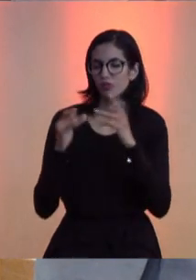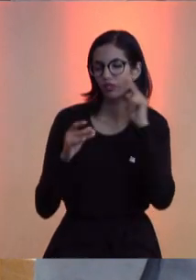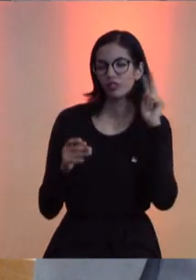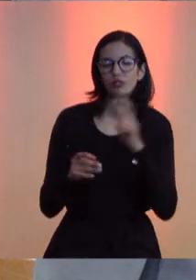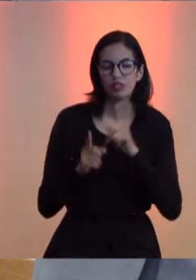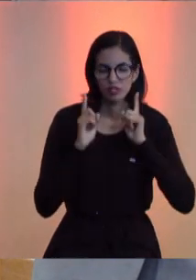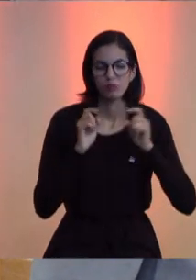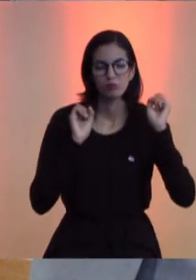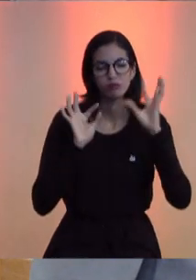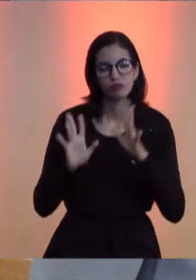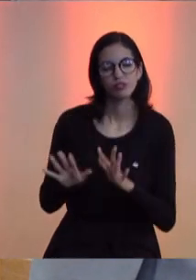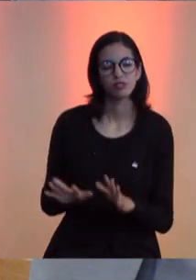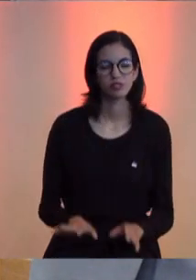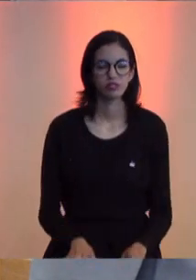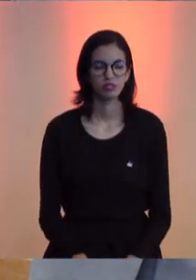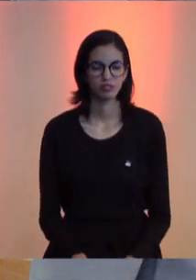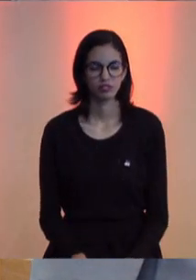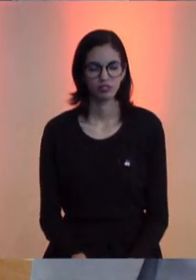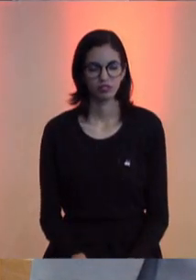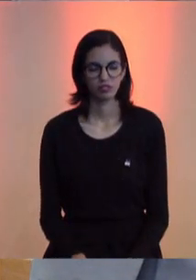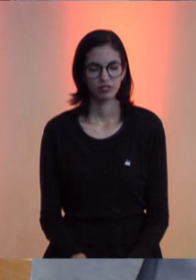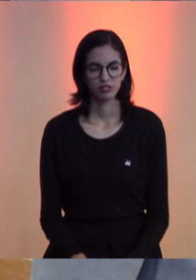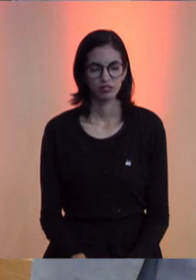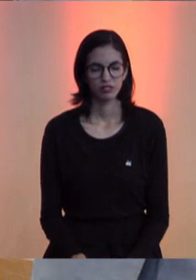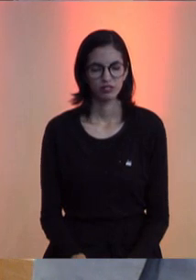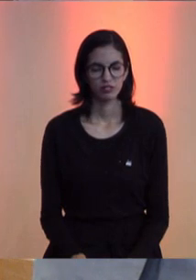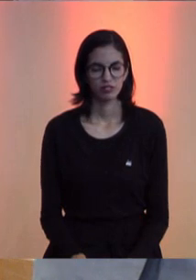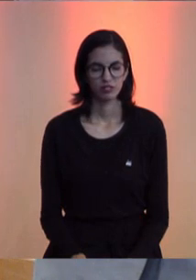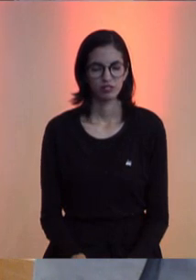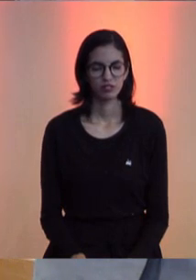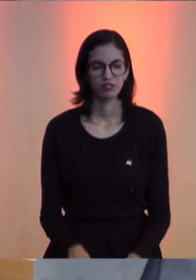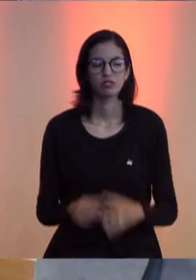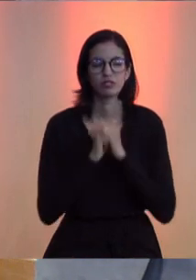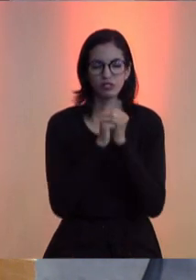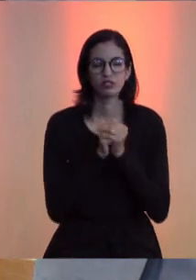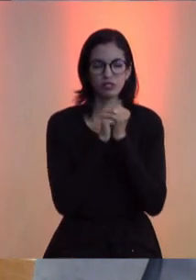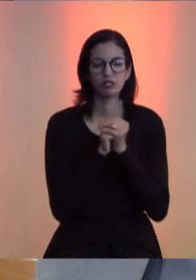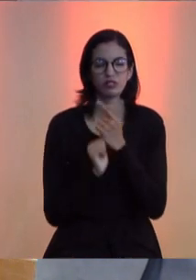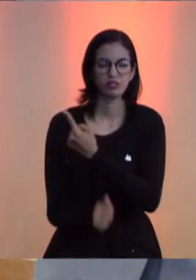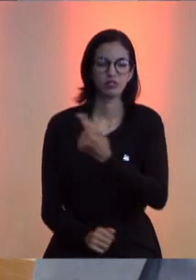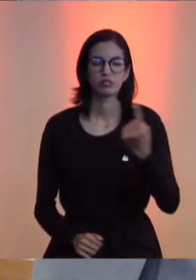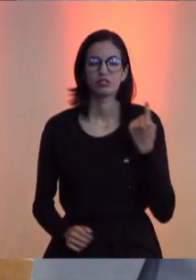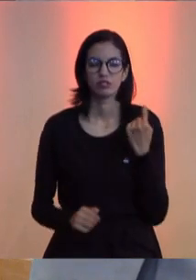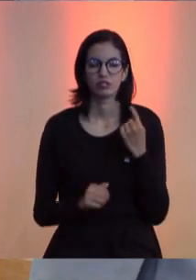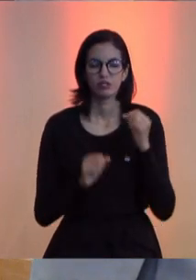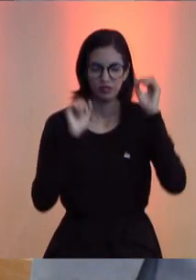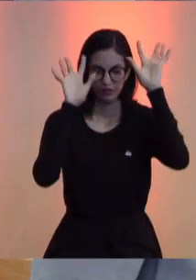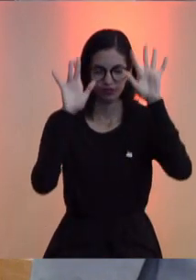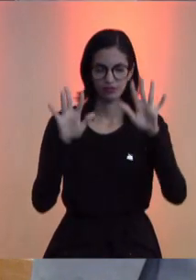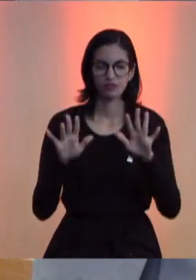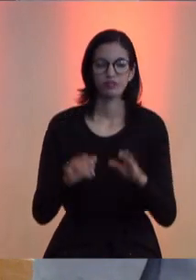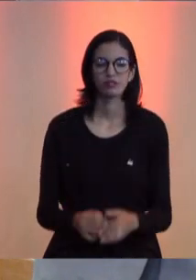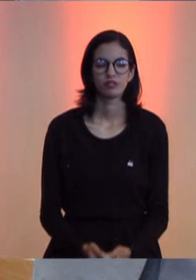y siguiendo por internet. We pray that you bless all of us. Oramos para que bendigas a todos nosotros. And those who want to be